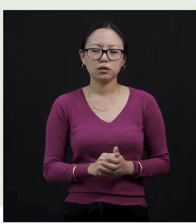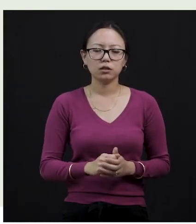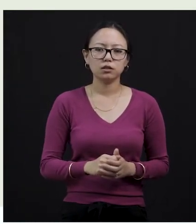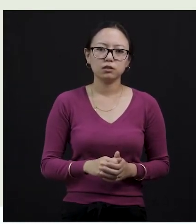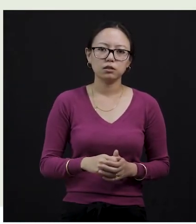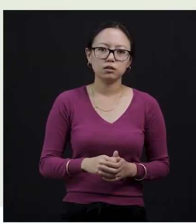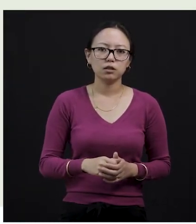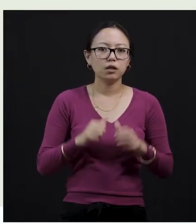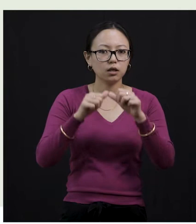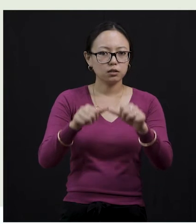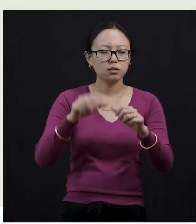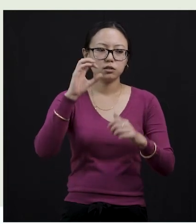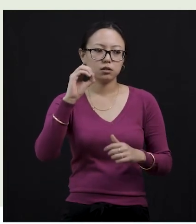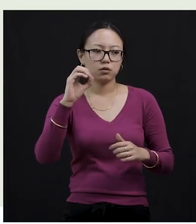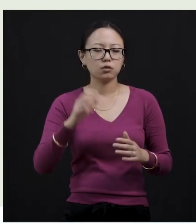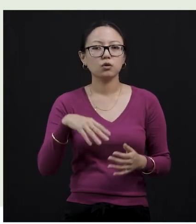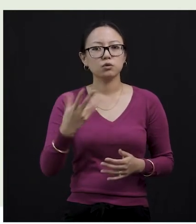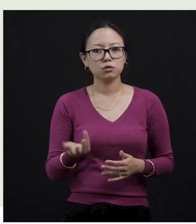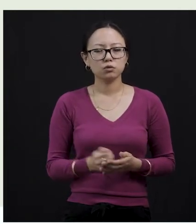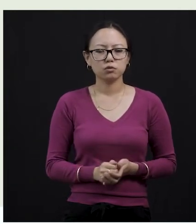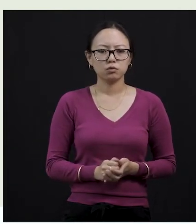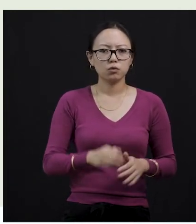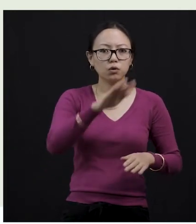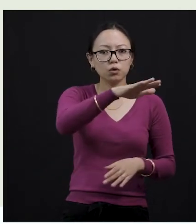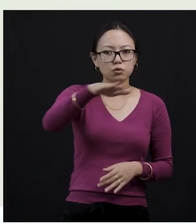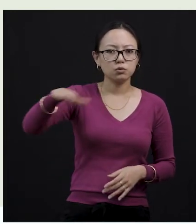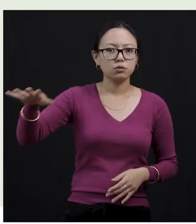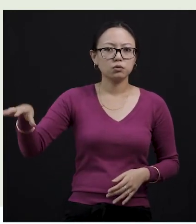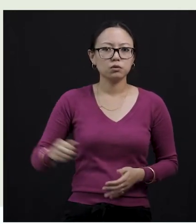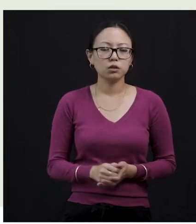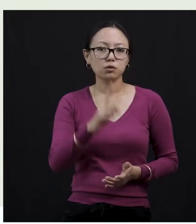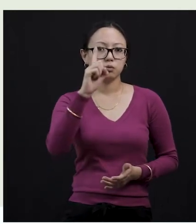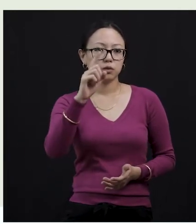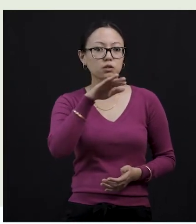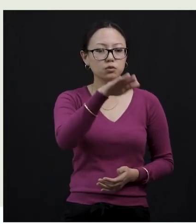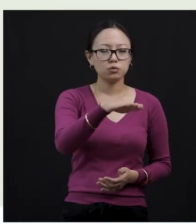each student will get how many number of sweets? Children,